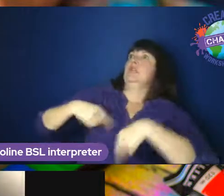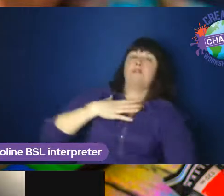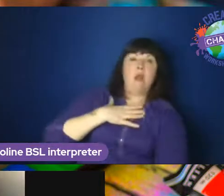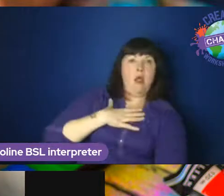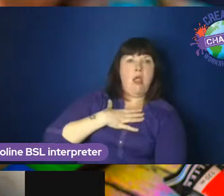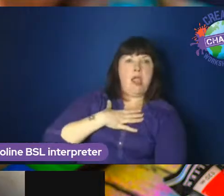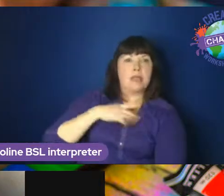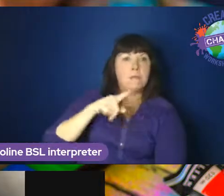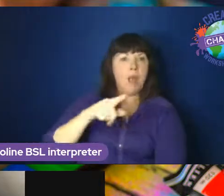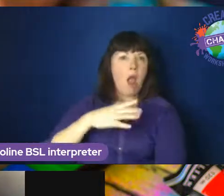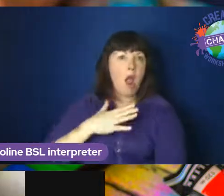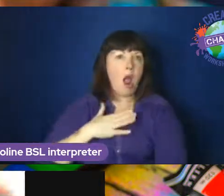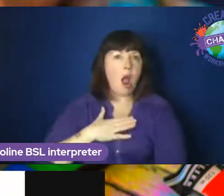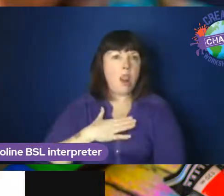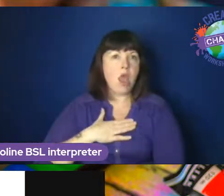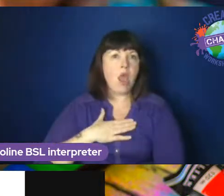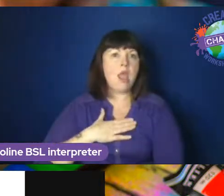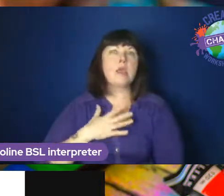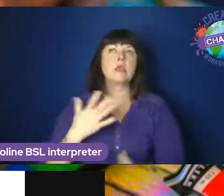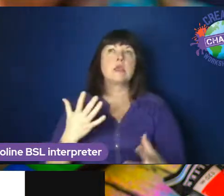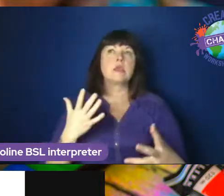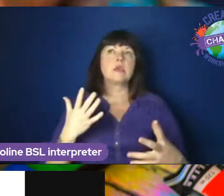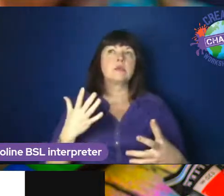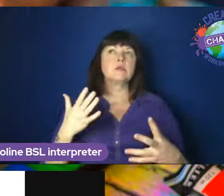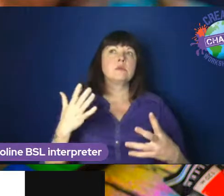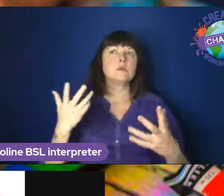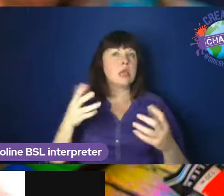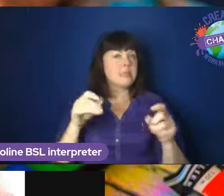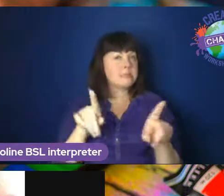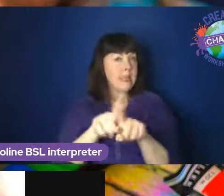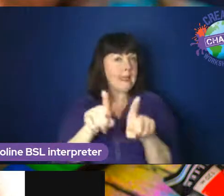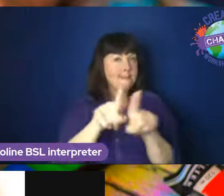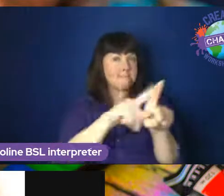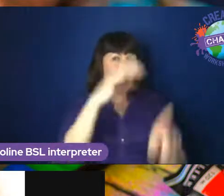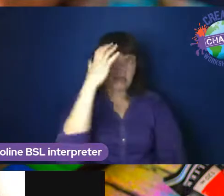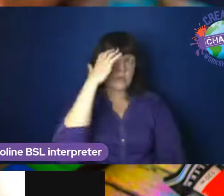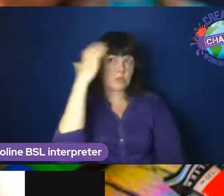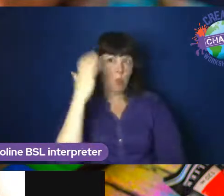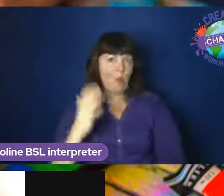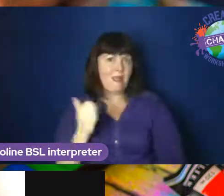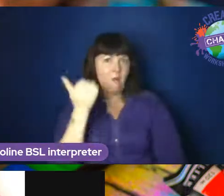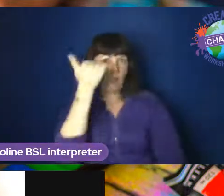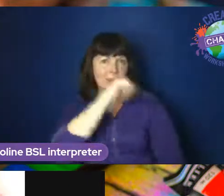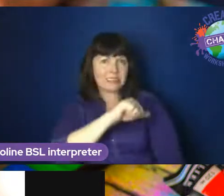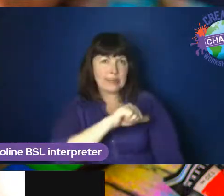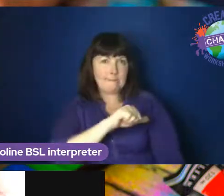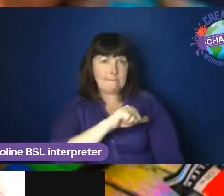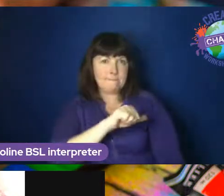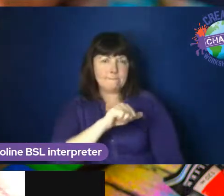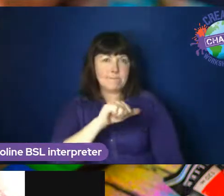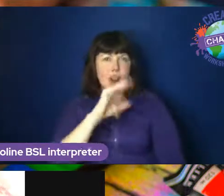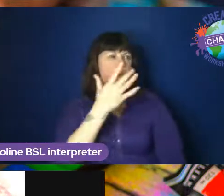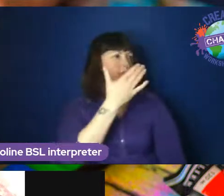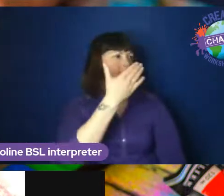like the fact that you've got, like, the silhouette, like, from the Wig of Wisdom pictures, and then the red hair. Quite wild and